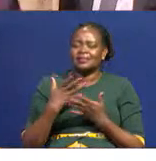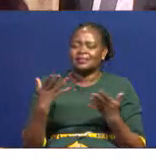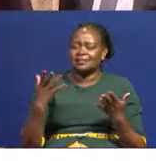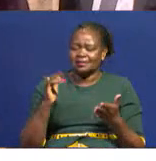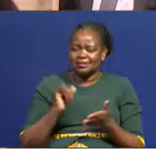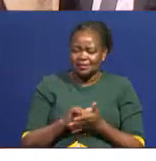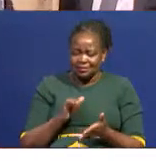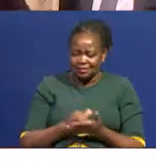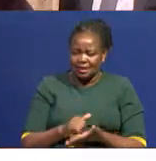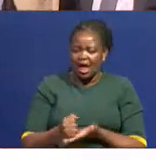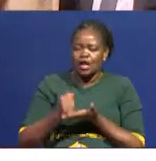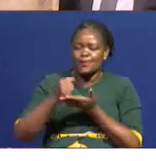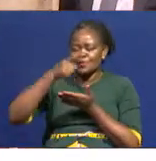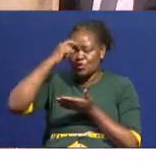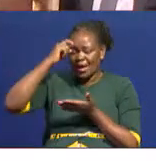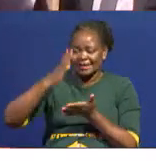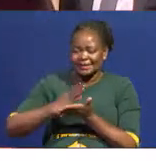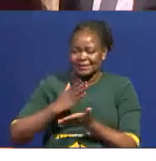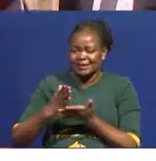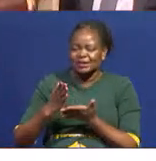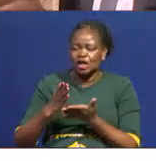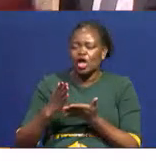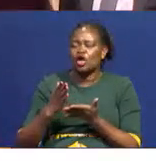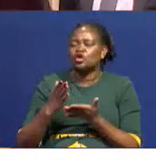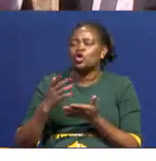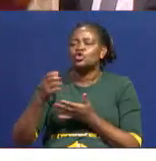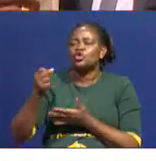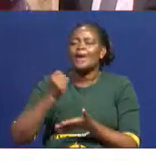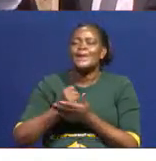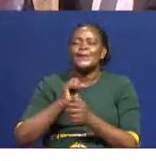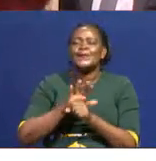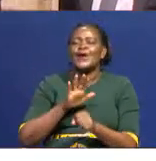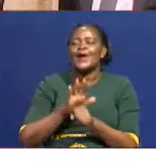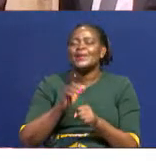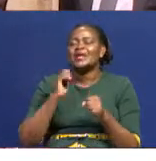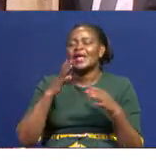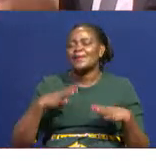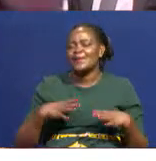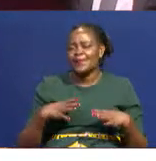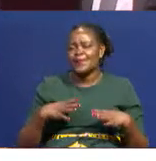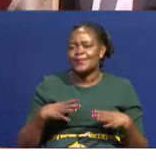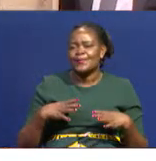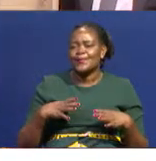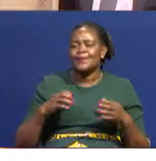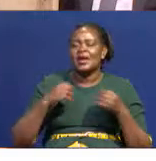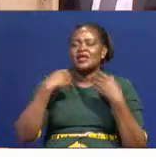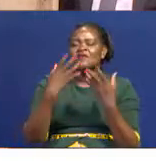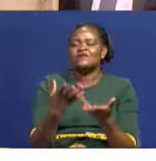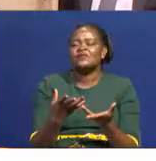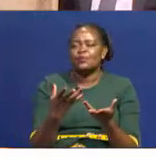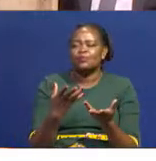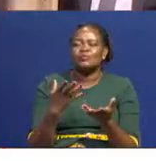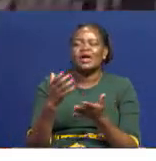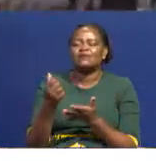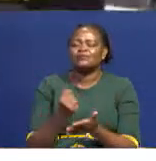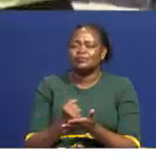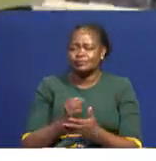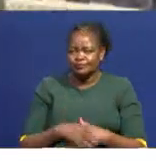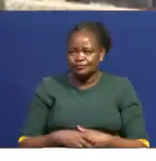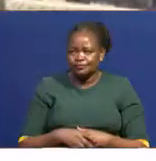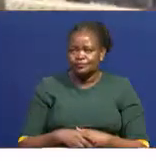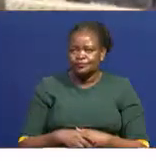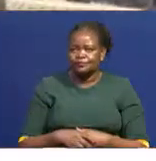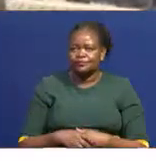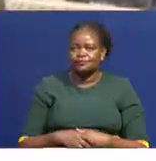enables the Jua Kali sector to absorb millions of Kenyans by offering them employment.